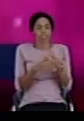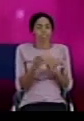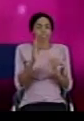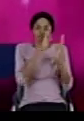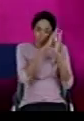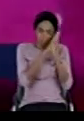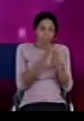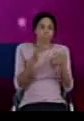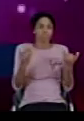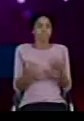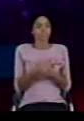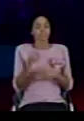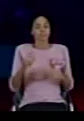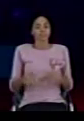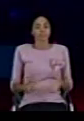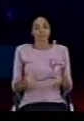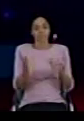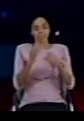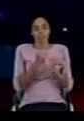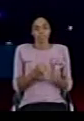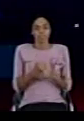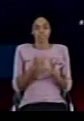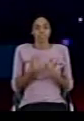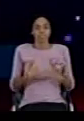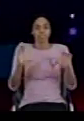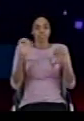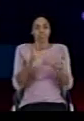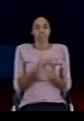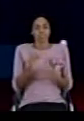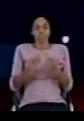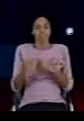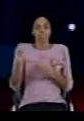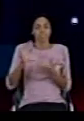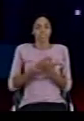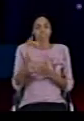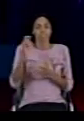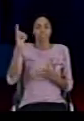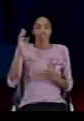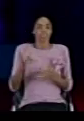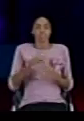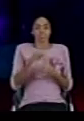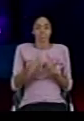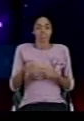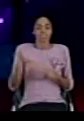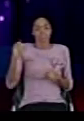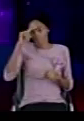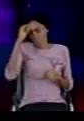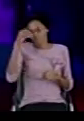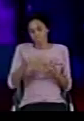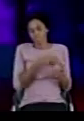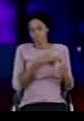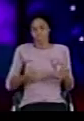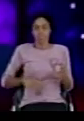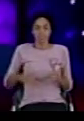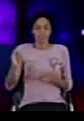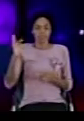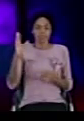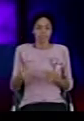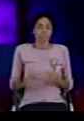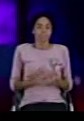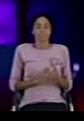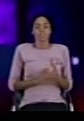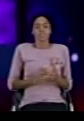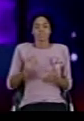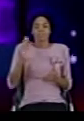my miracle. To the glory of God, when our Father and the Lord, Pastor W.F. Kumui, was ministering, I claimed it. I said,